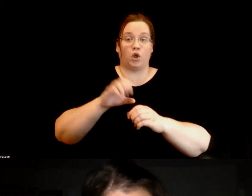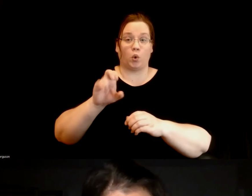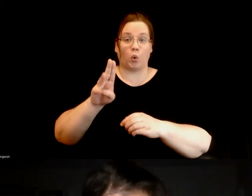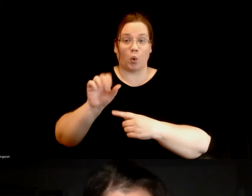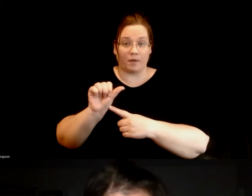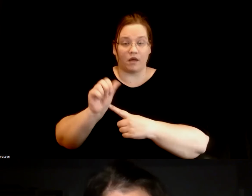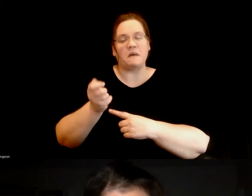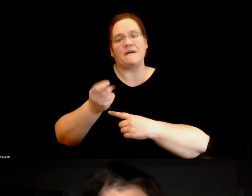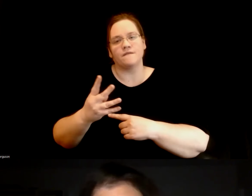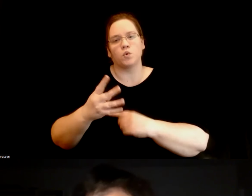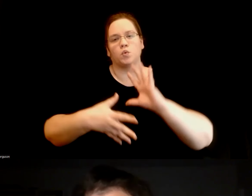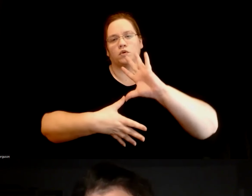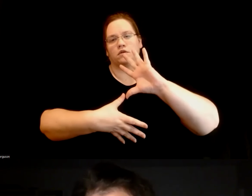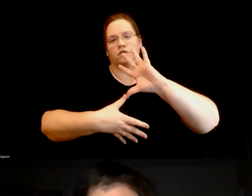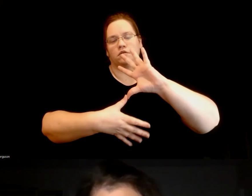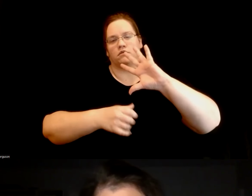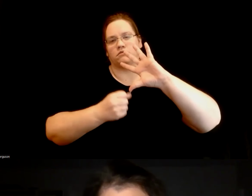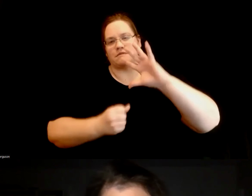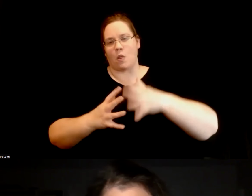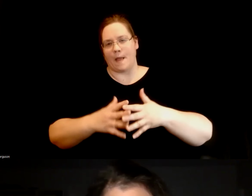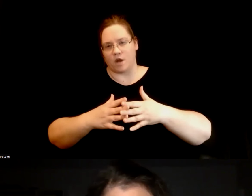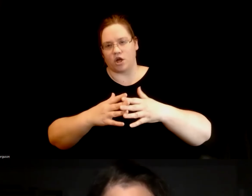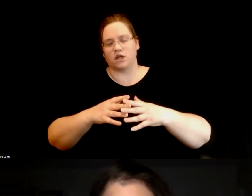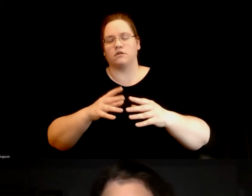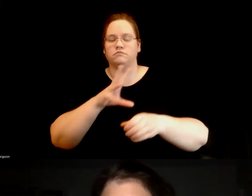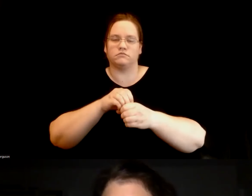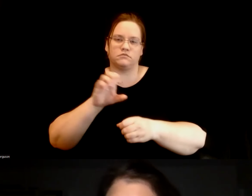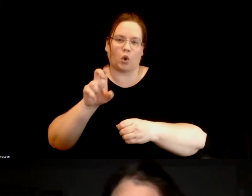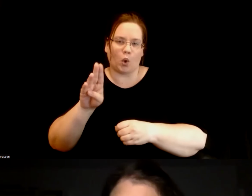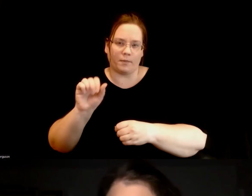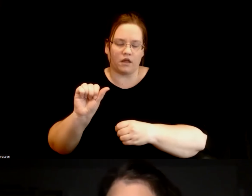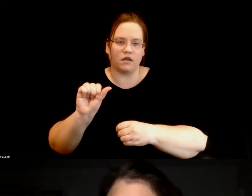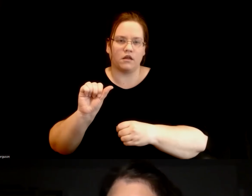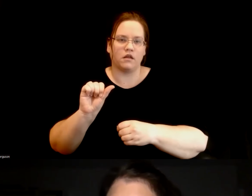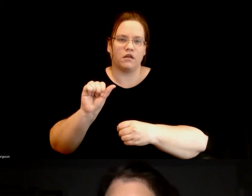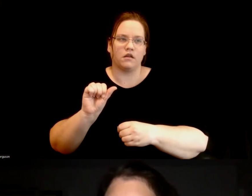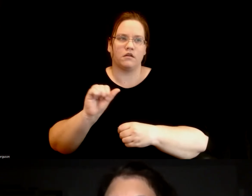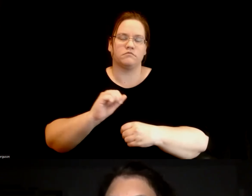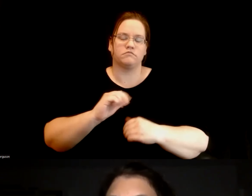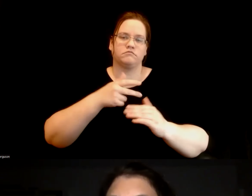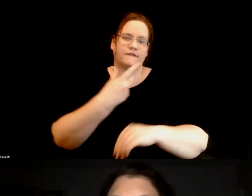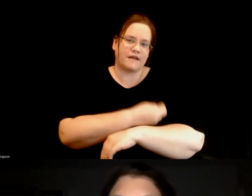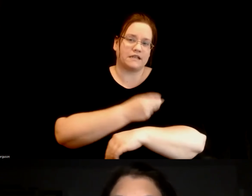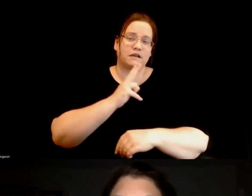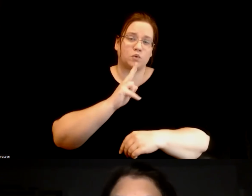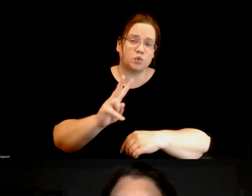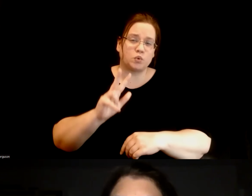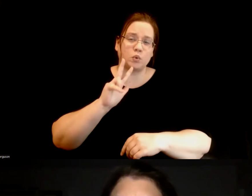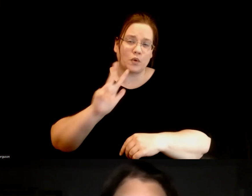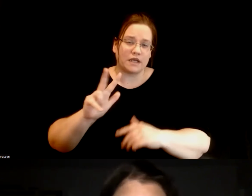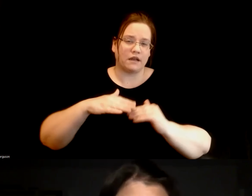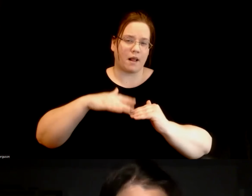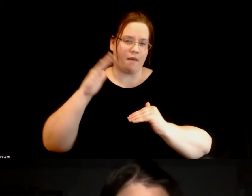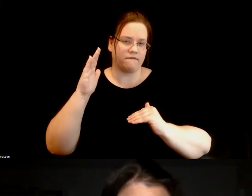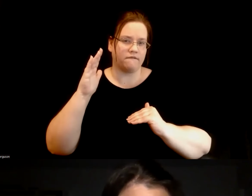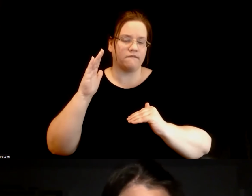South American countries, in addition to Cuba, to vaccinate those 2 and 3 and above. And that's, I